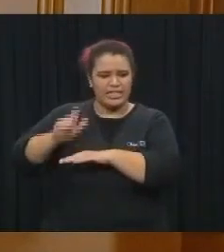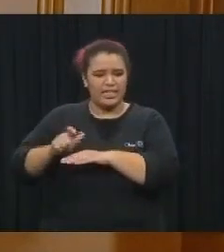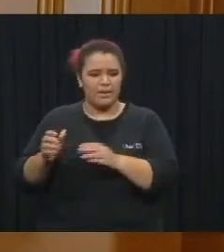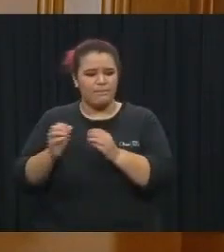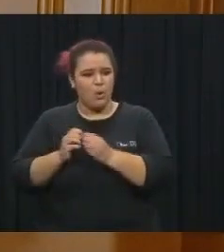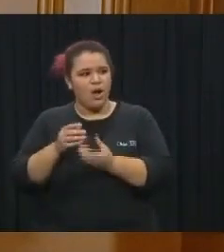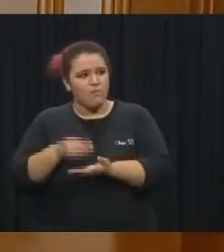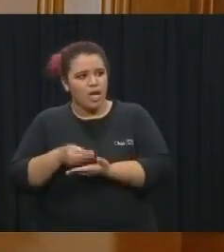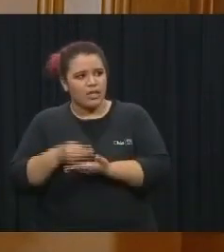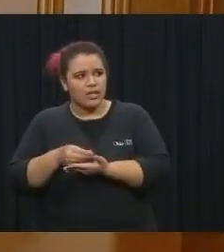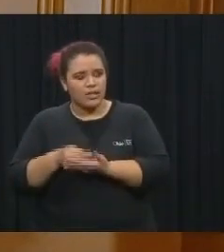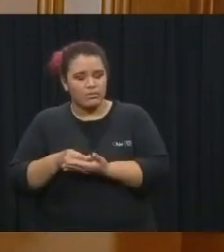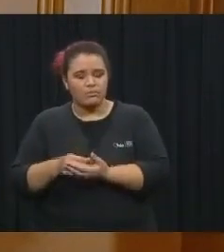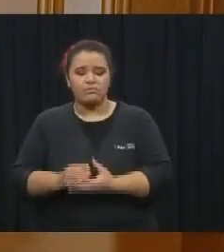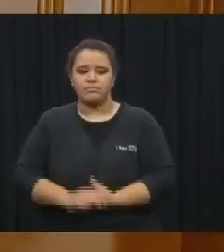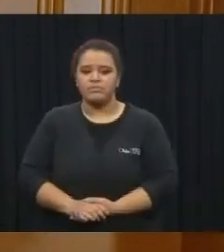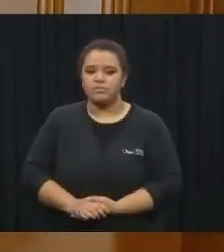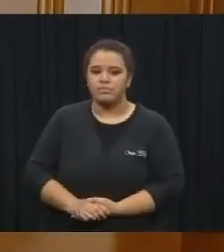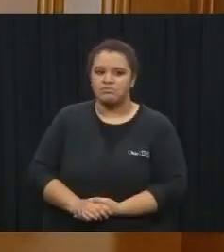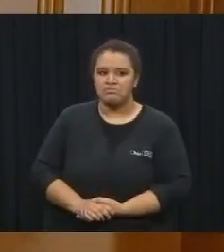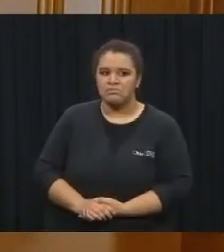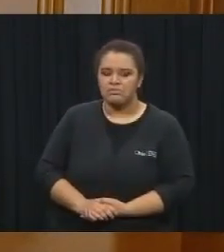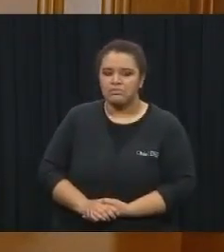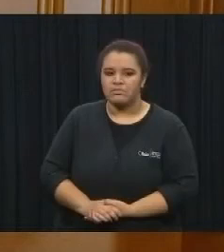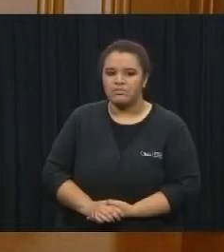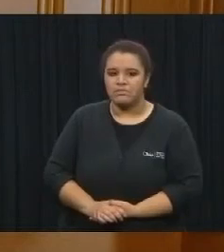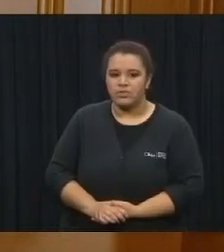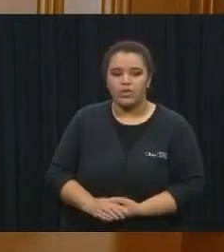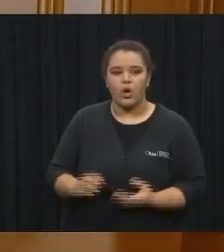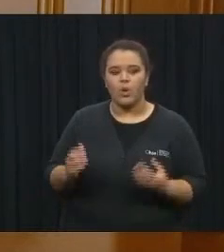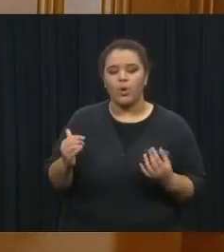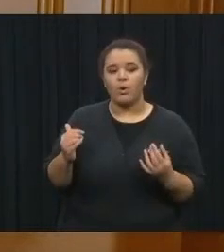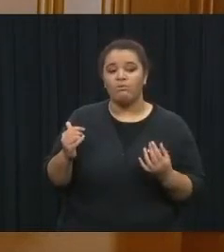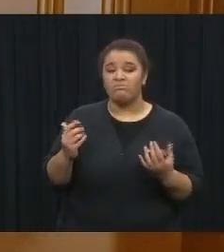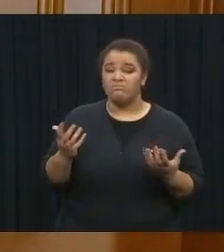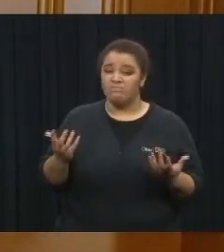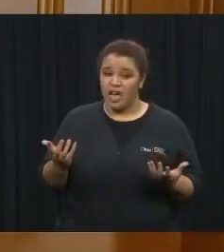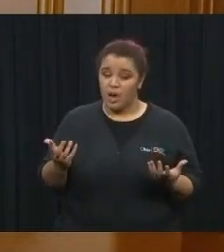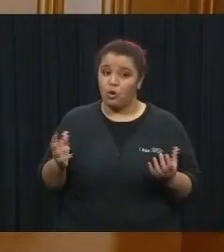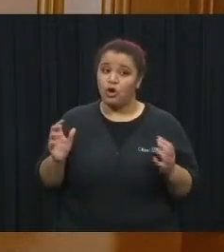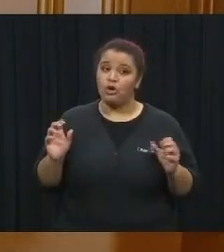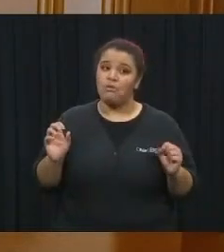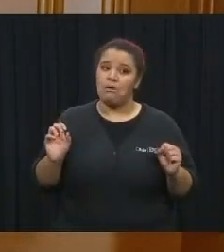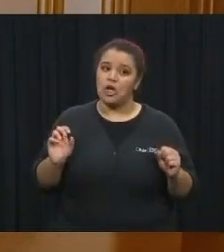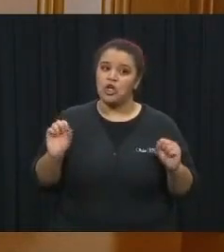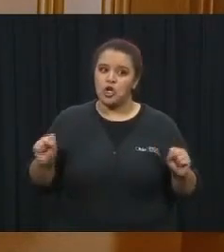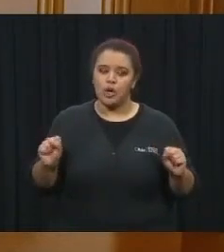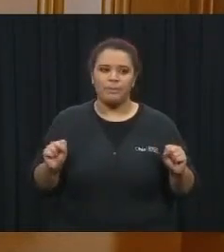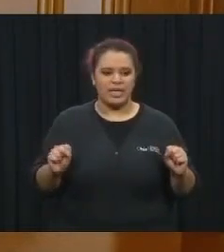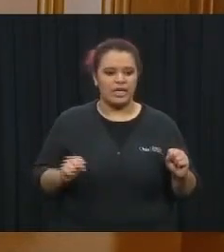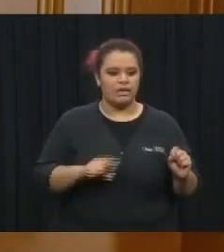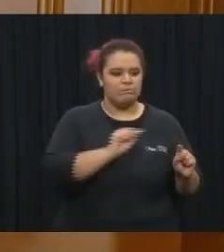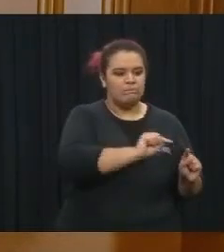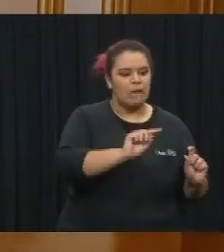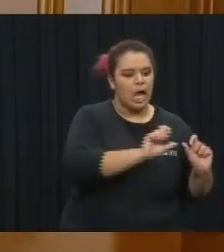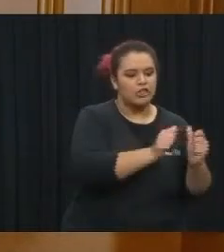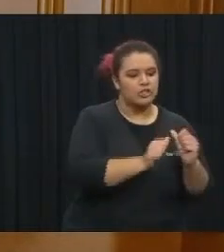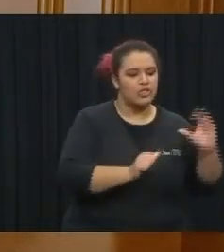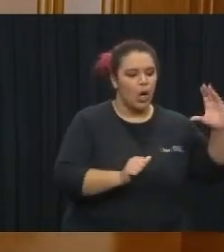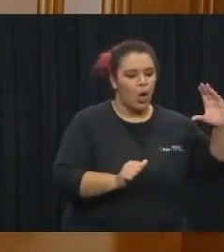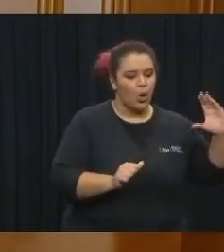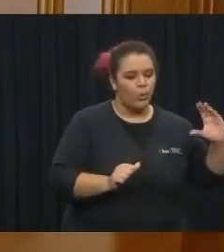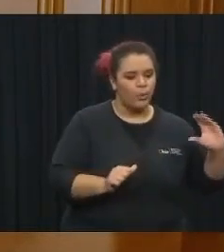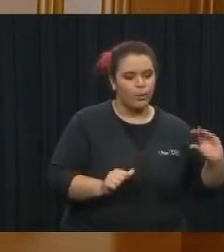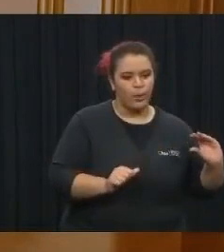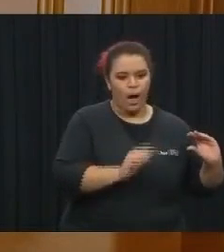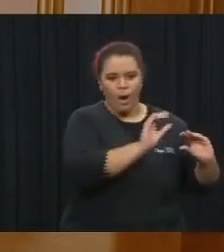So some of this, is certainly probably going to go the other way. But as far as what the priorities